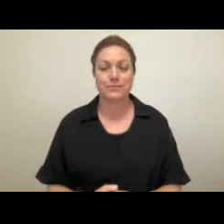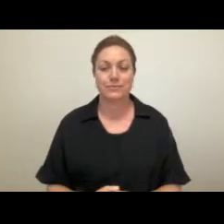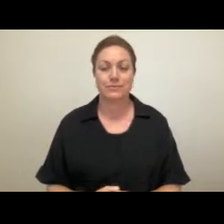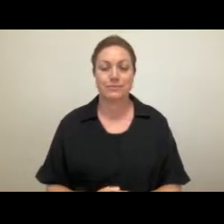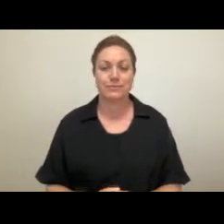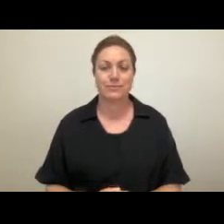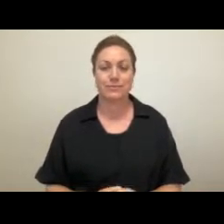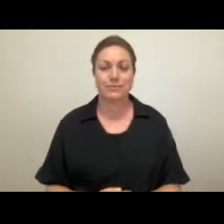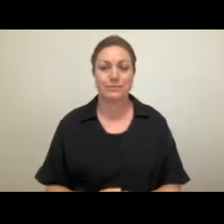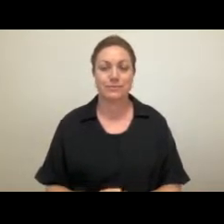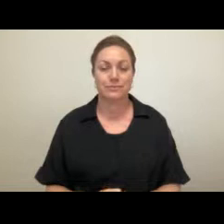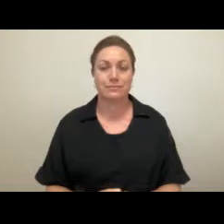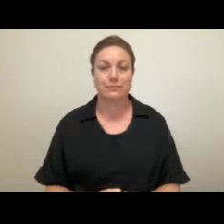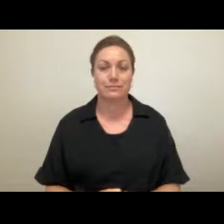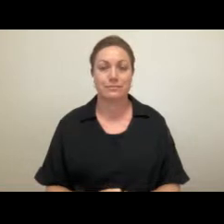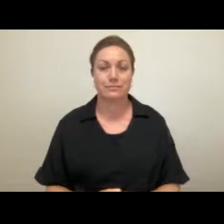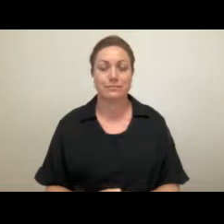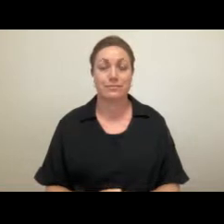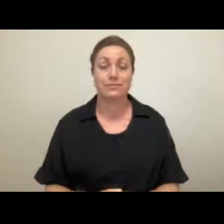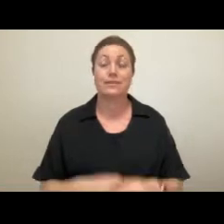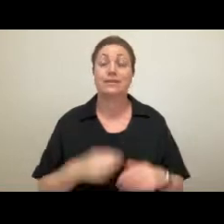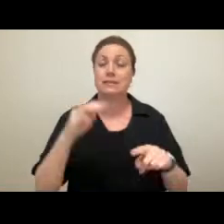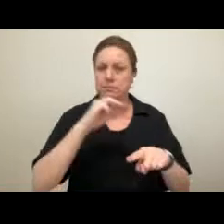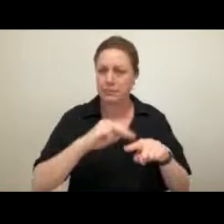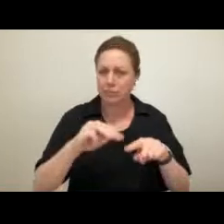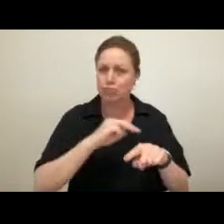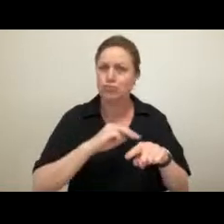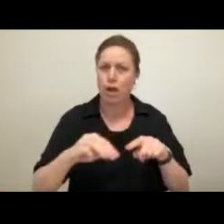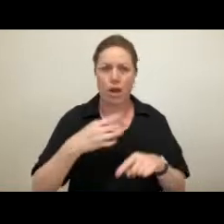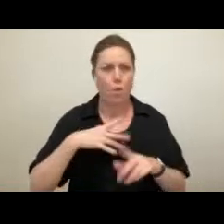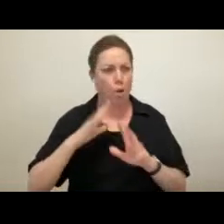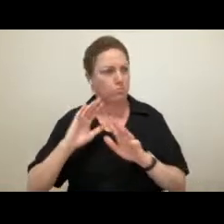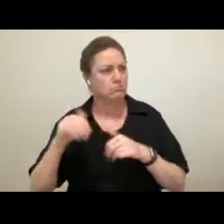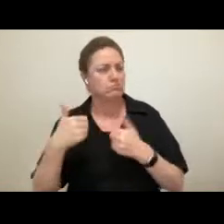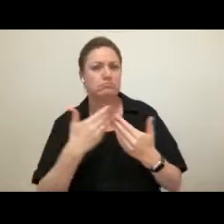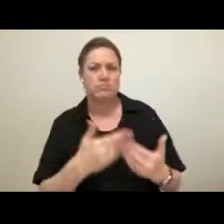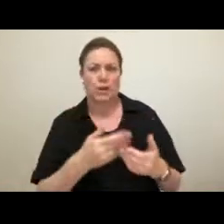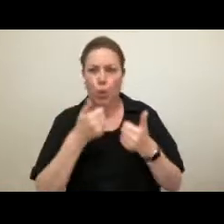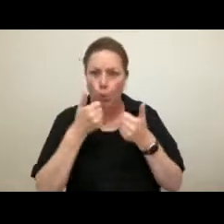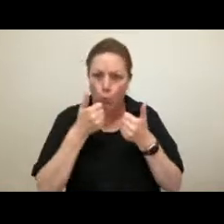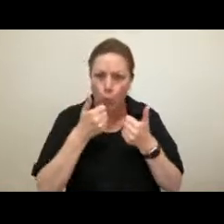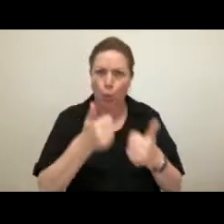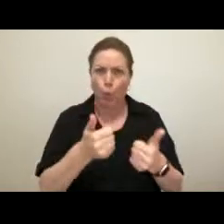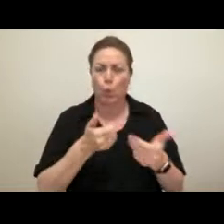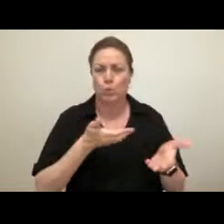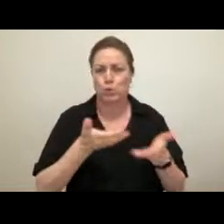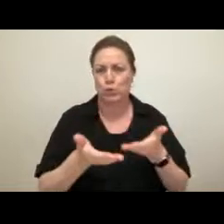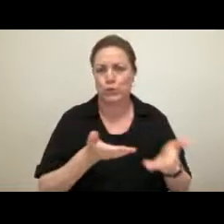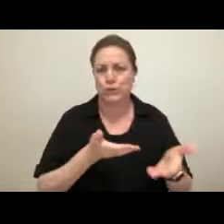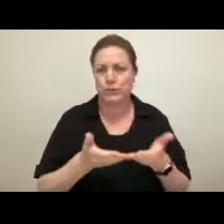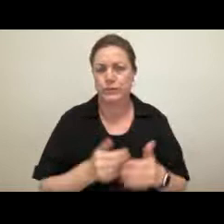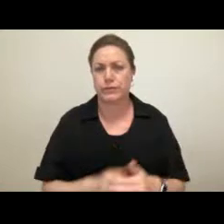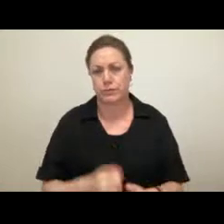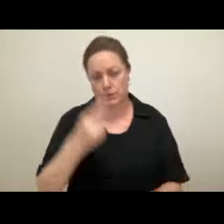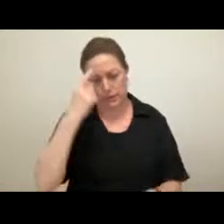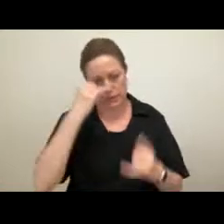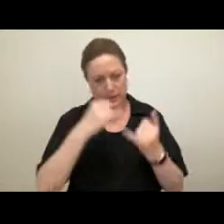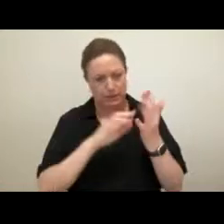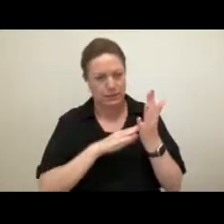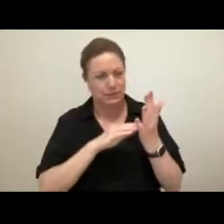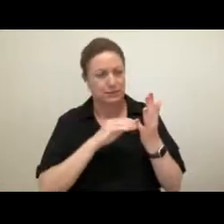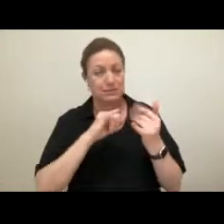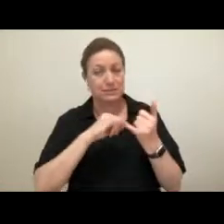At Sydney Metro, we're committed to delivering a great product. The St Mary's station will catalyse